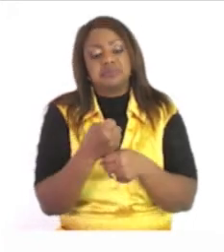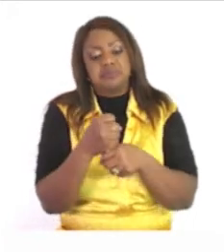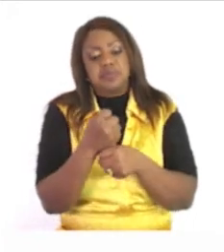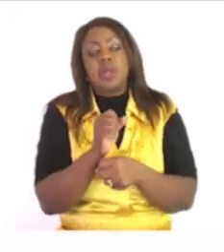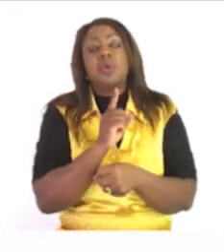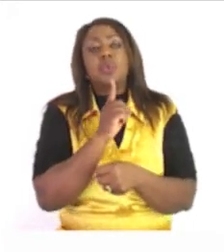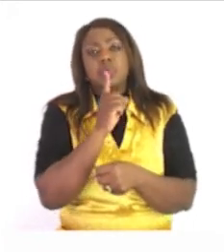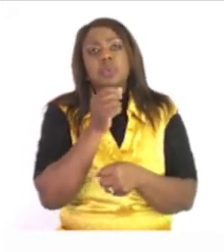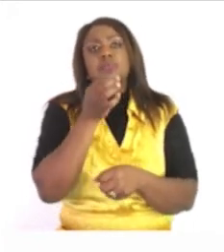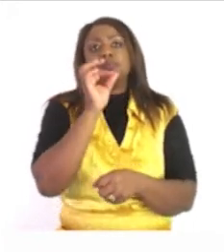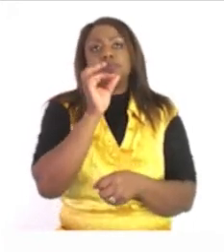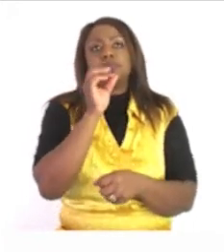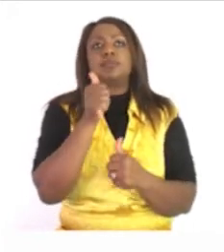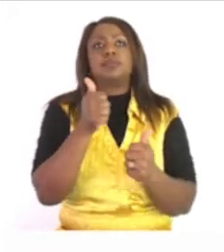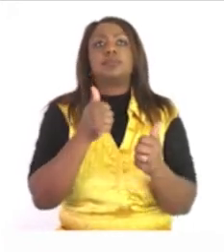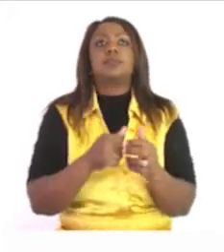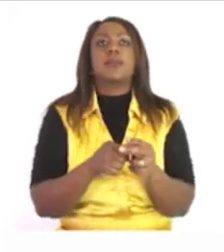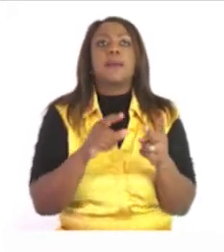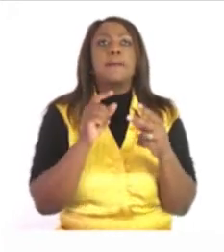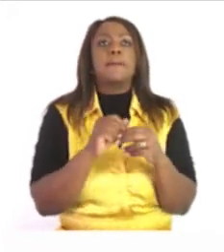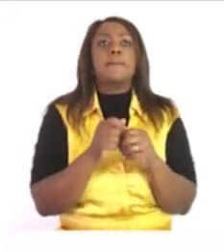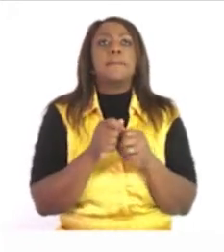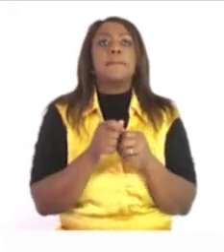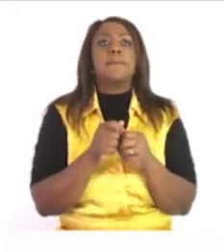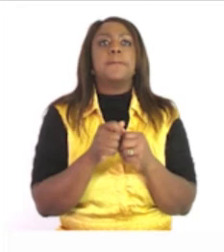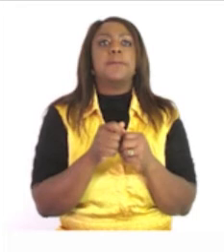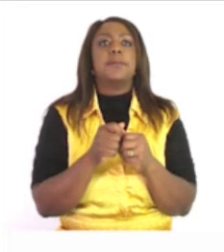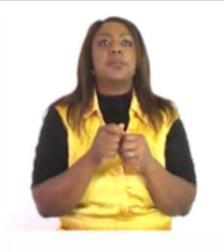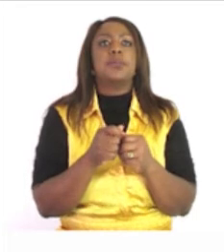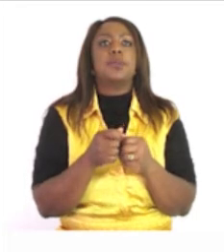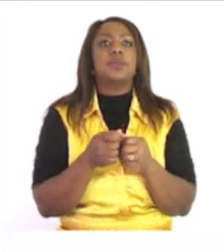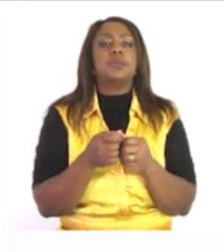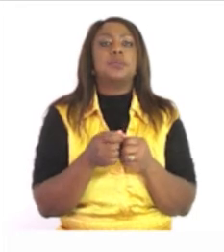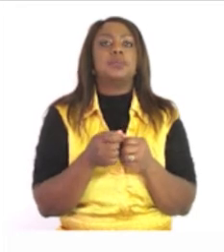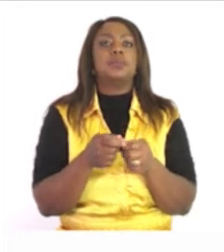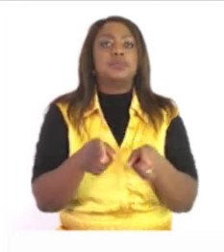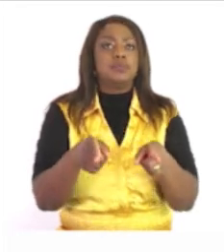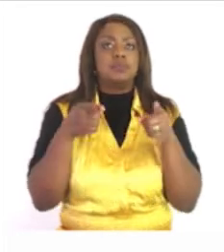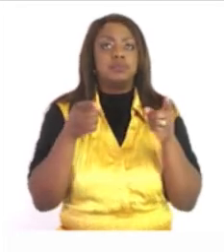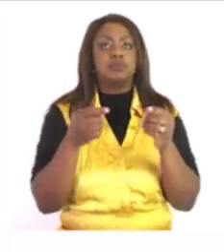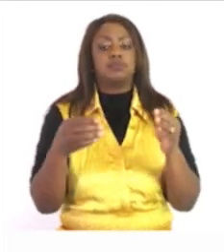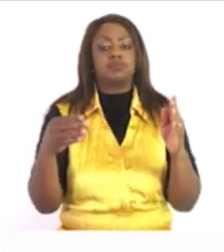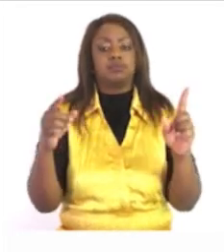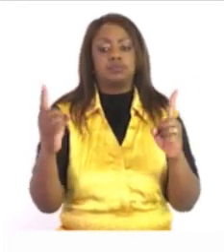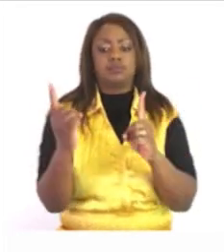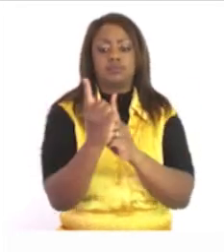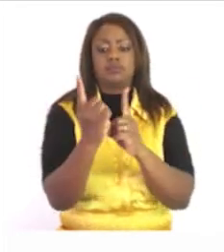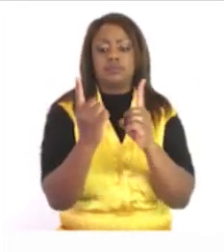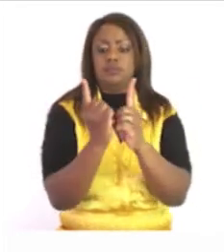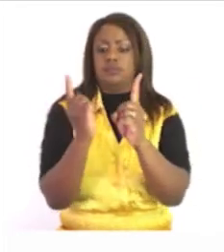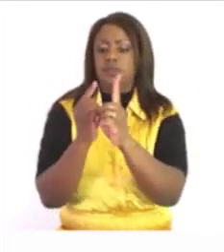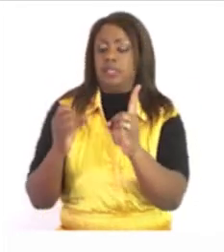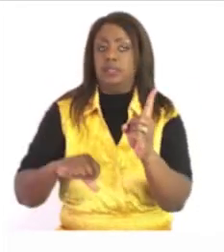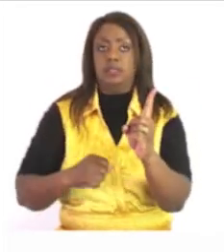of hot drinks. Avoid contact with sick people. If you see that your little brother is sick, your